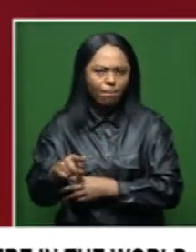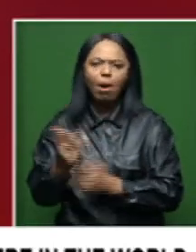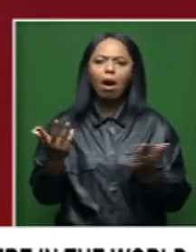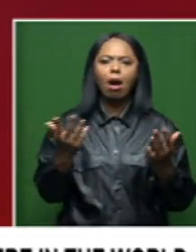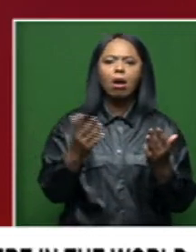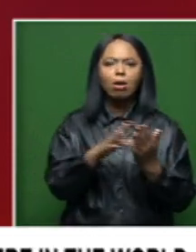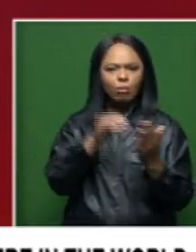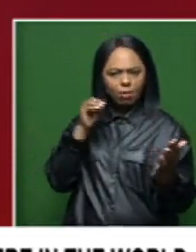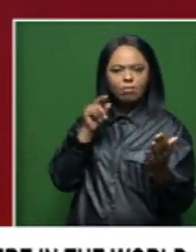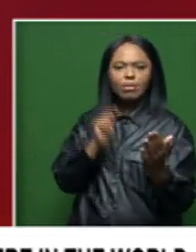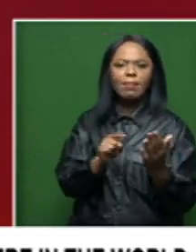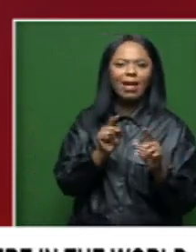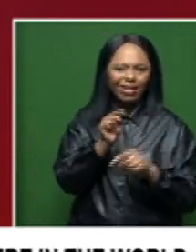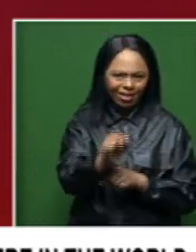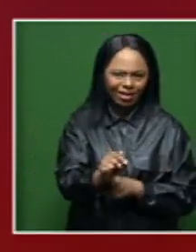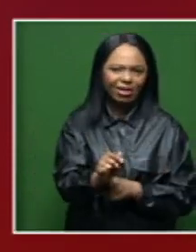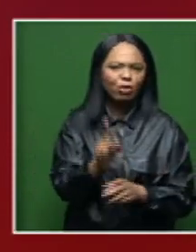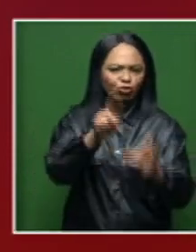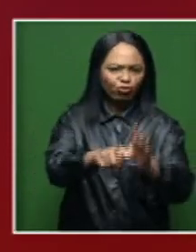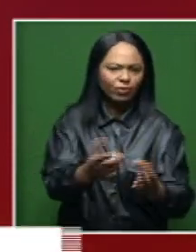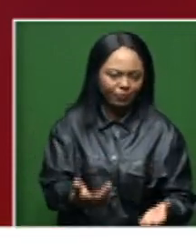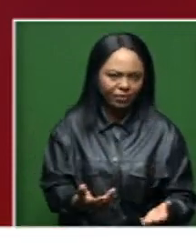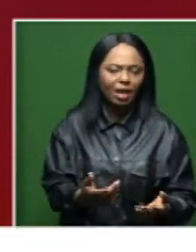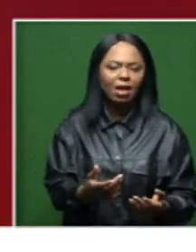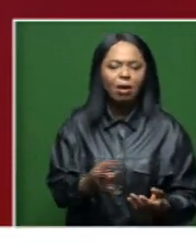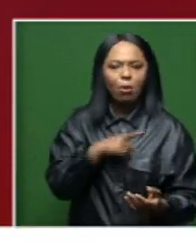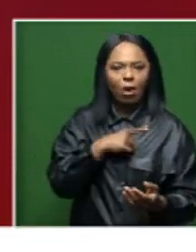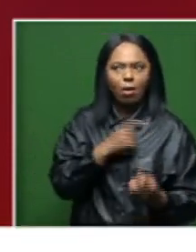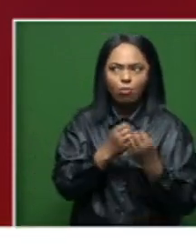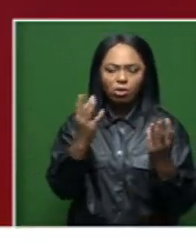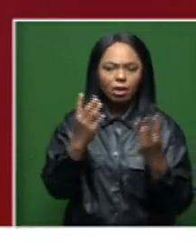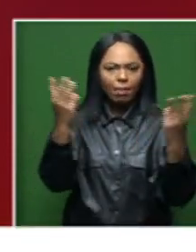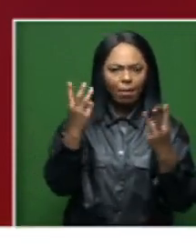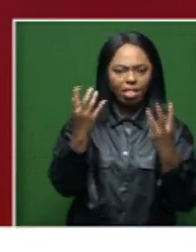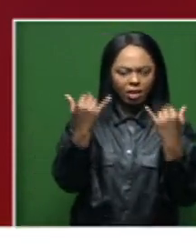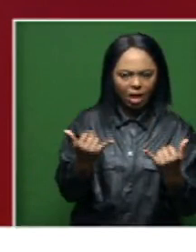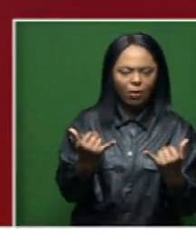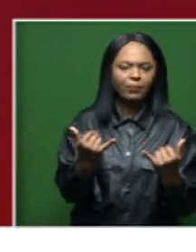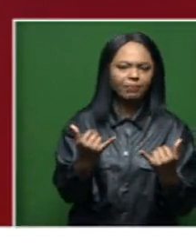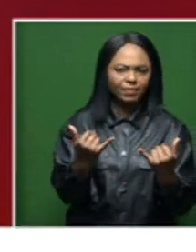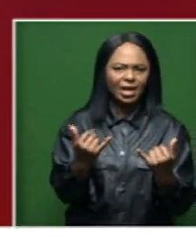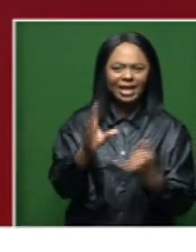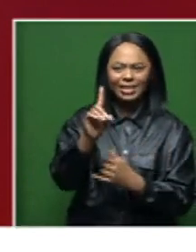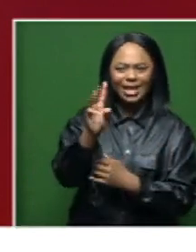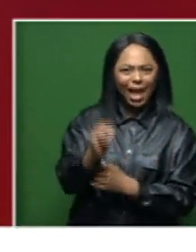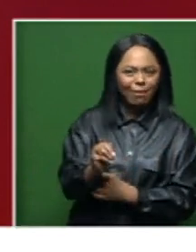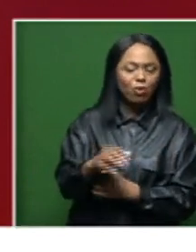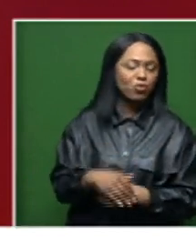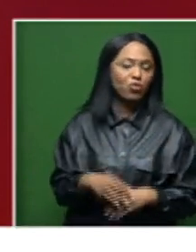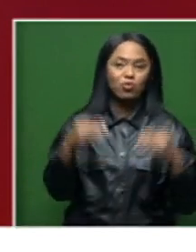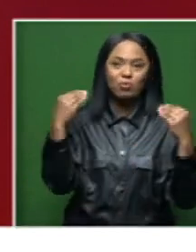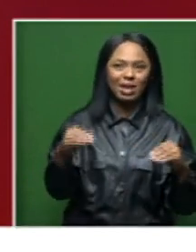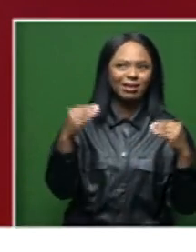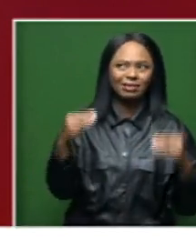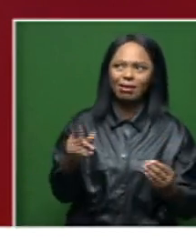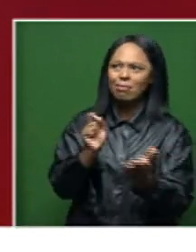would bring into their lives. For instance, if you look at a lot of people, and their DMs are very busy. People are trying to reach out